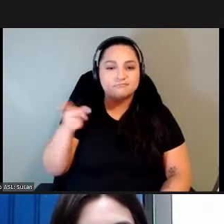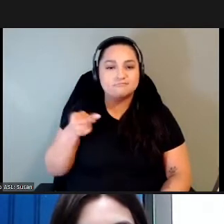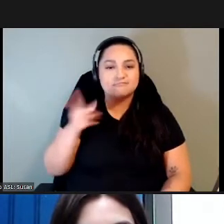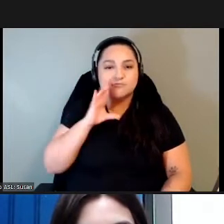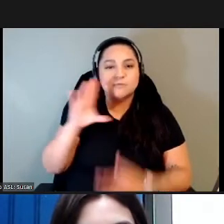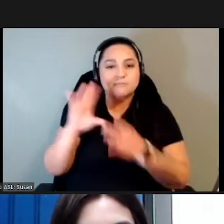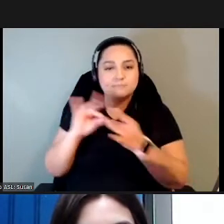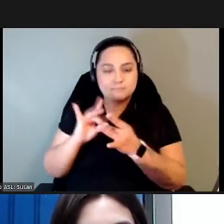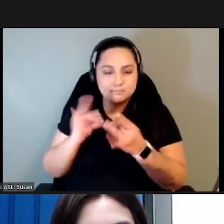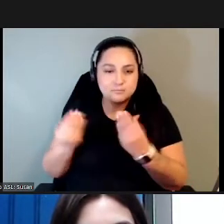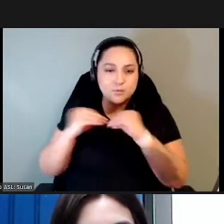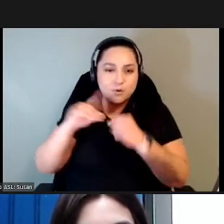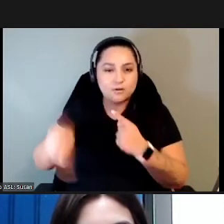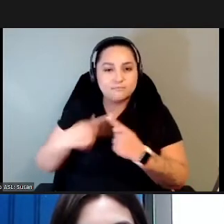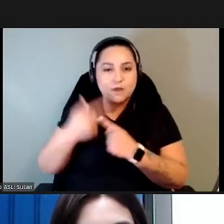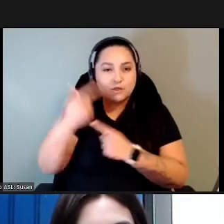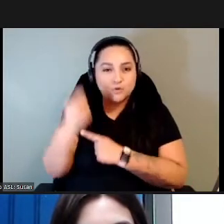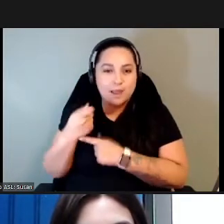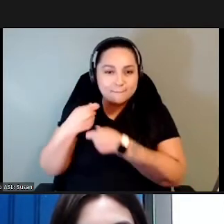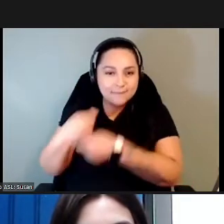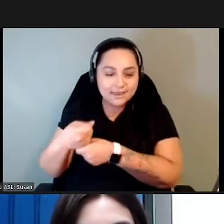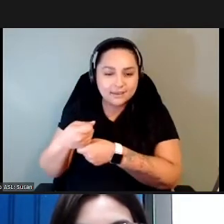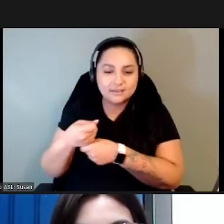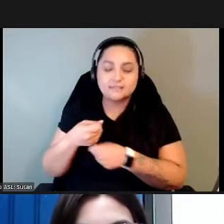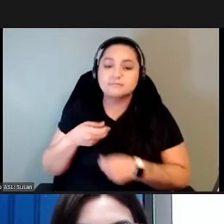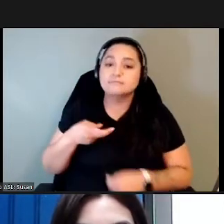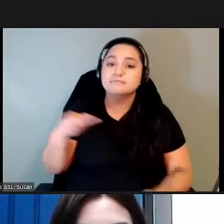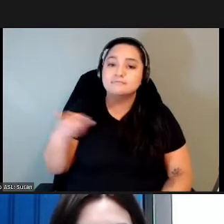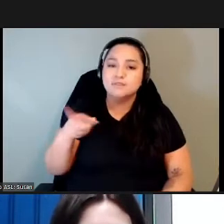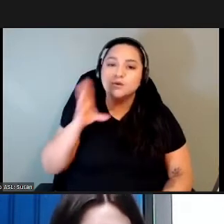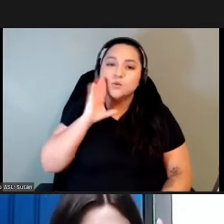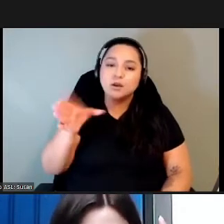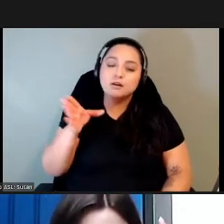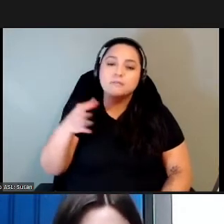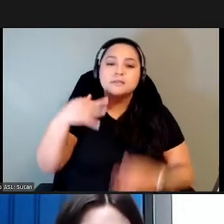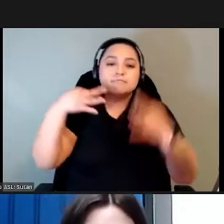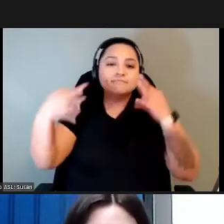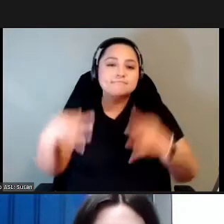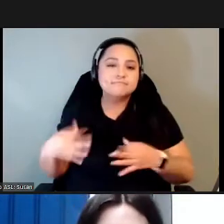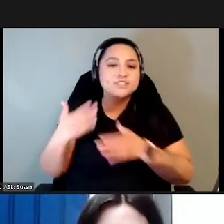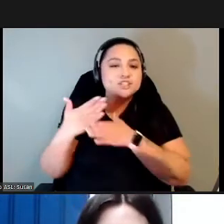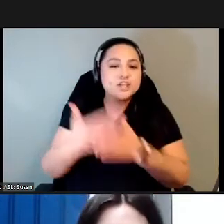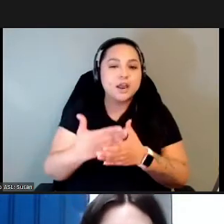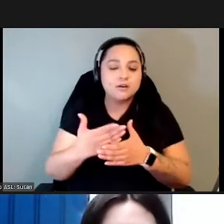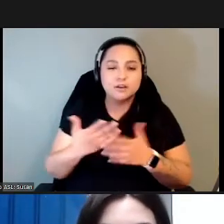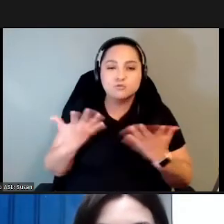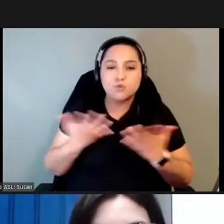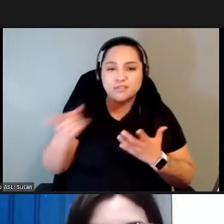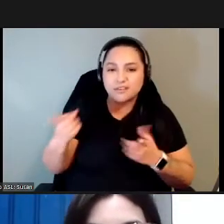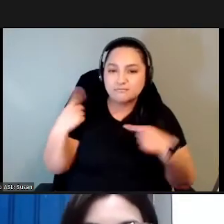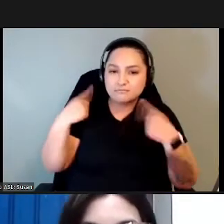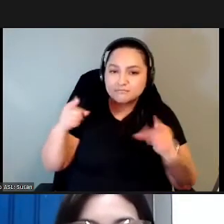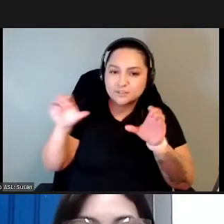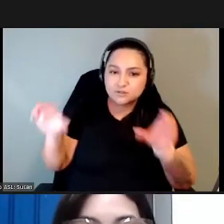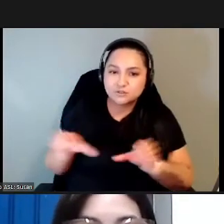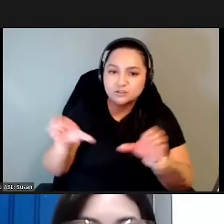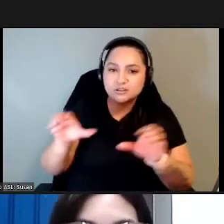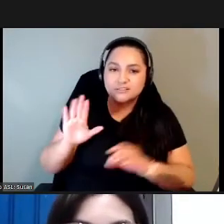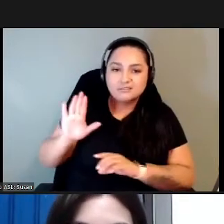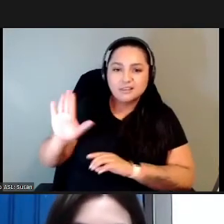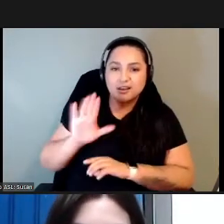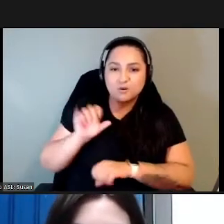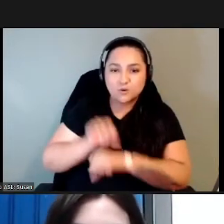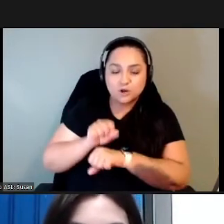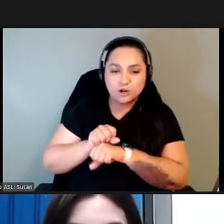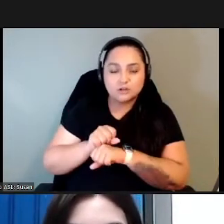Economy. Today, they will be sharing what is emerging from their work since publishing their landmark